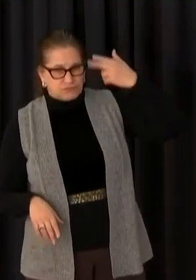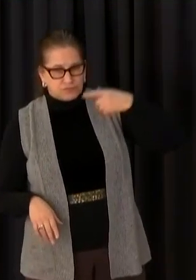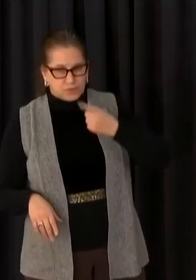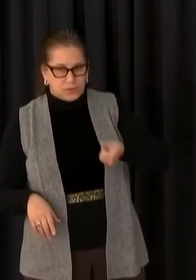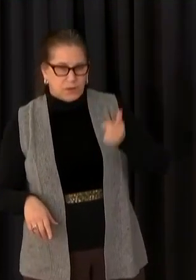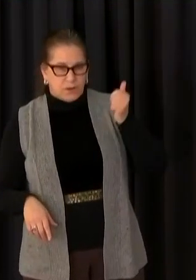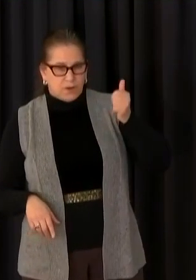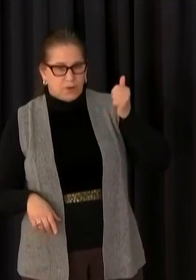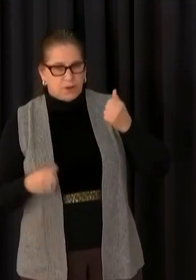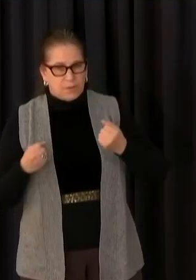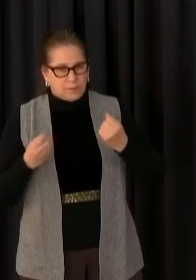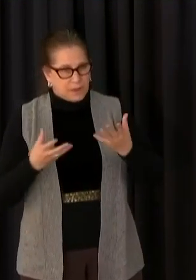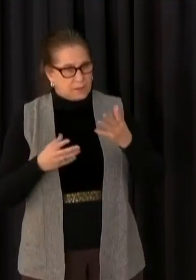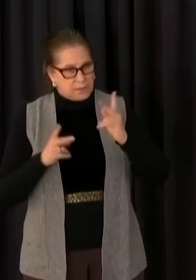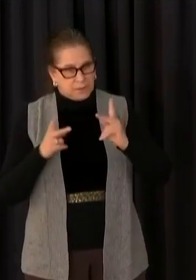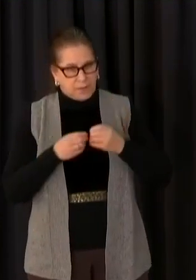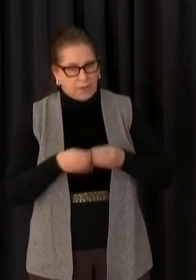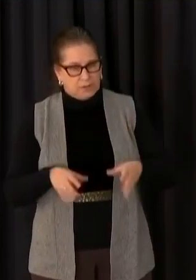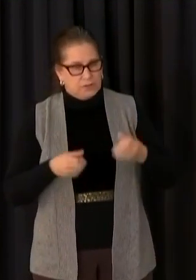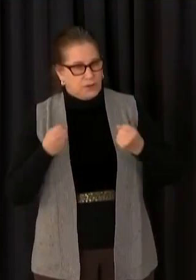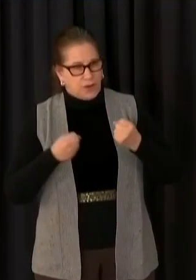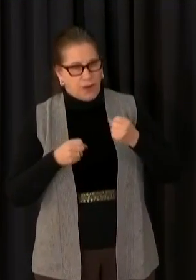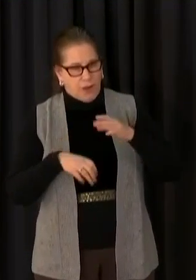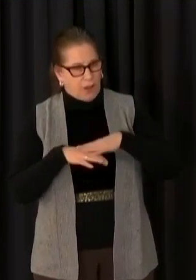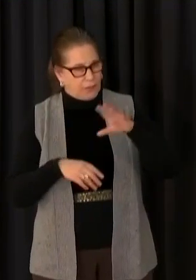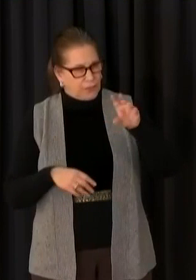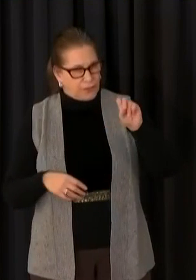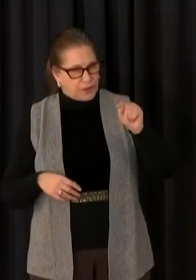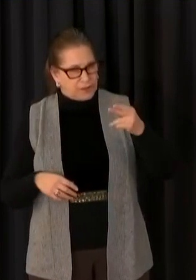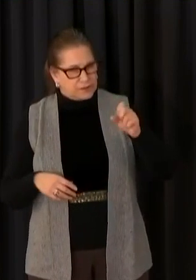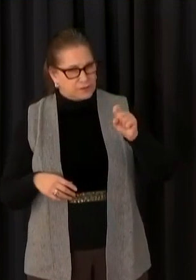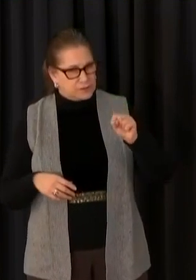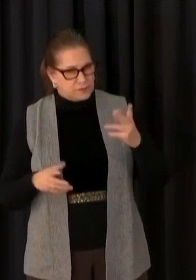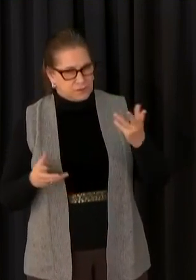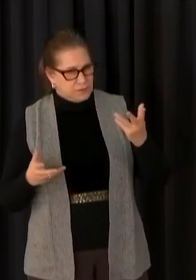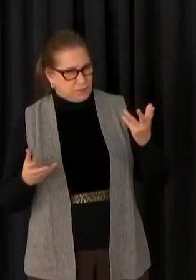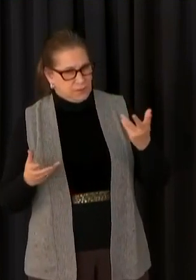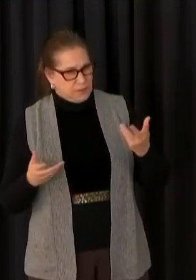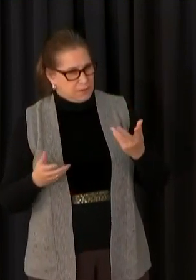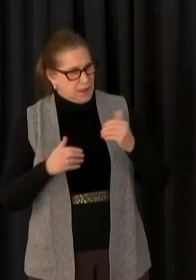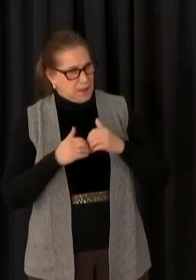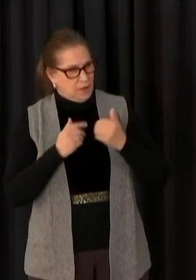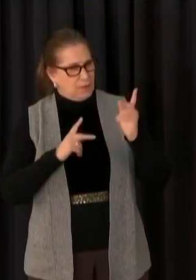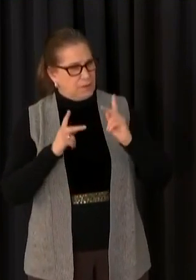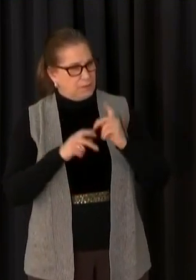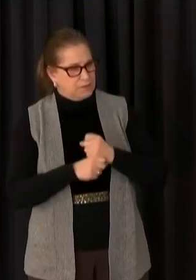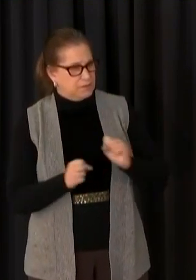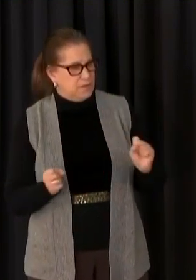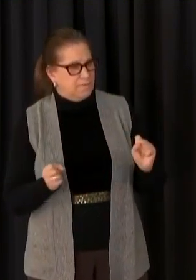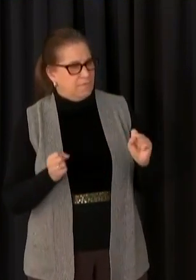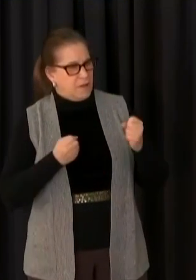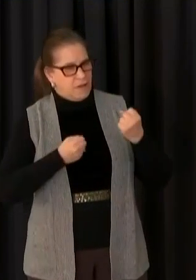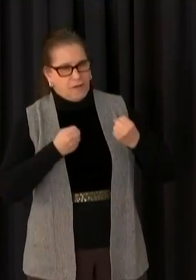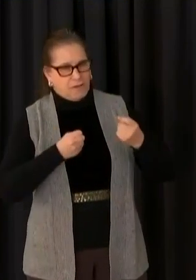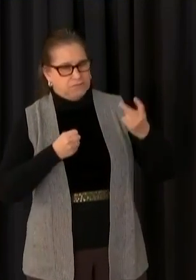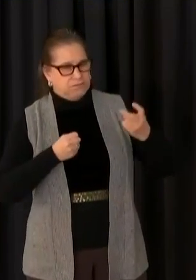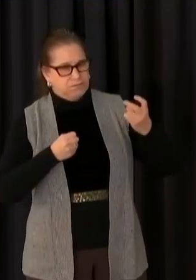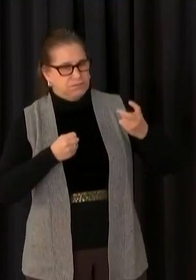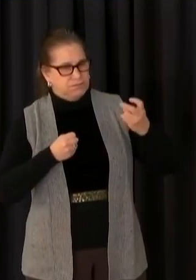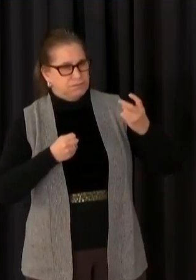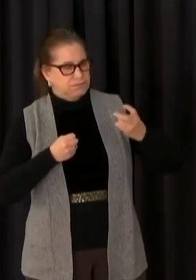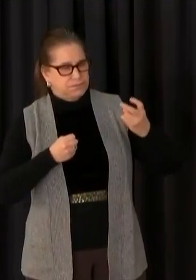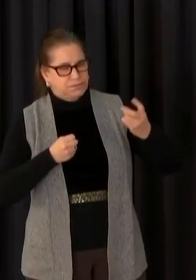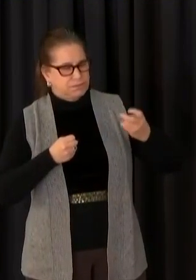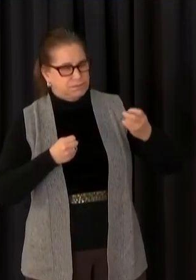day. What can you tell us is going on and your advice to people to stay safe? Yeah, we've had a number of carjackings in